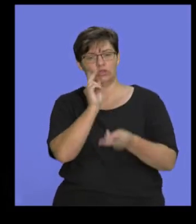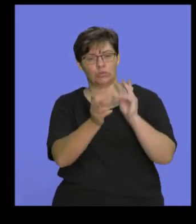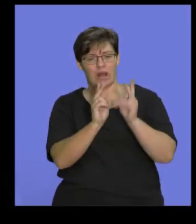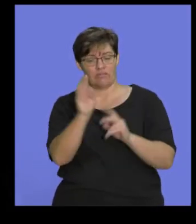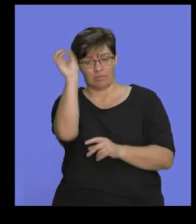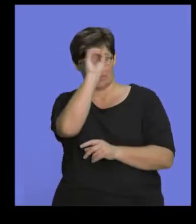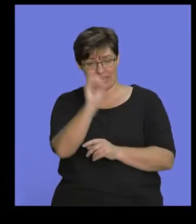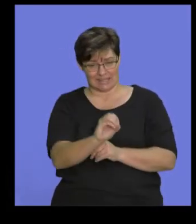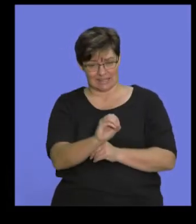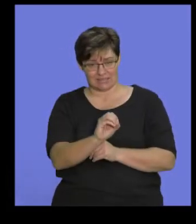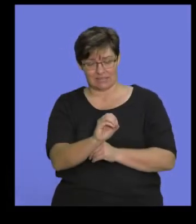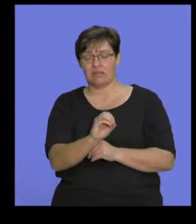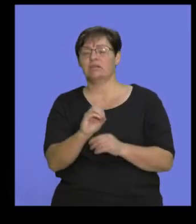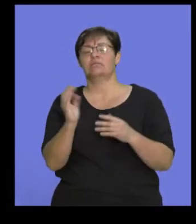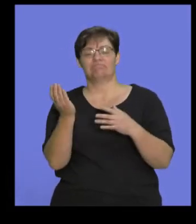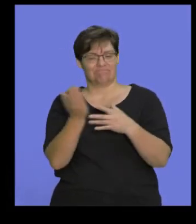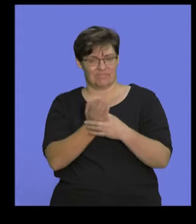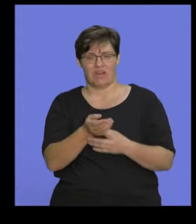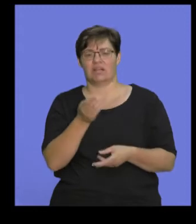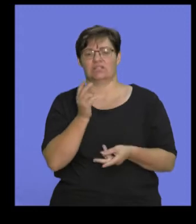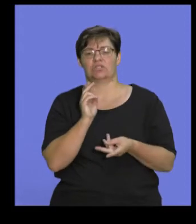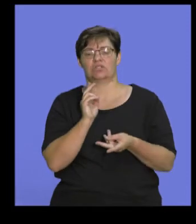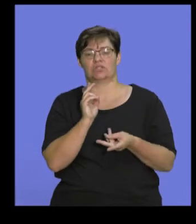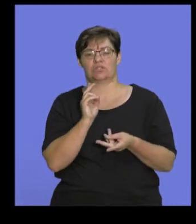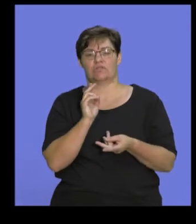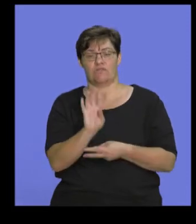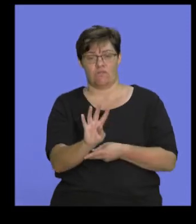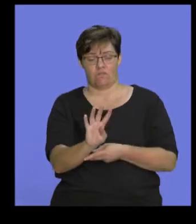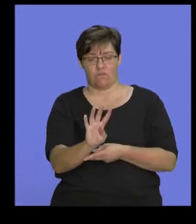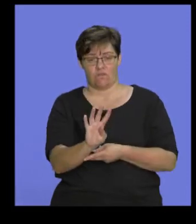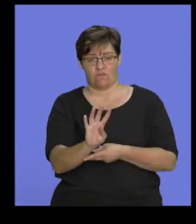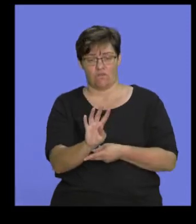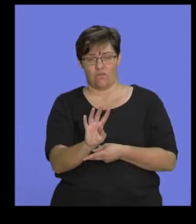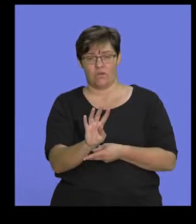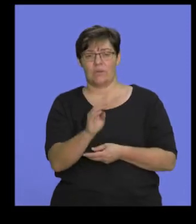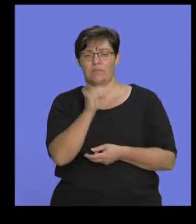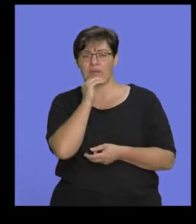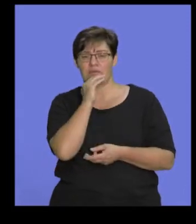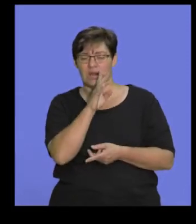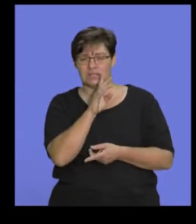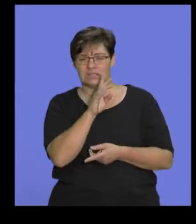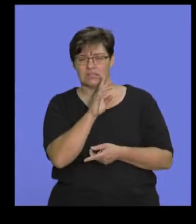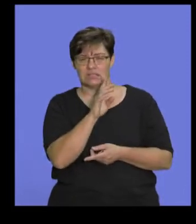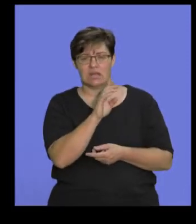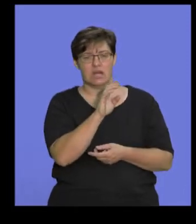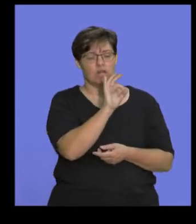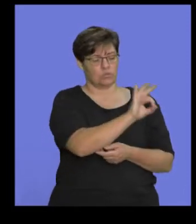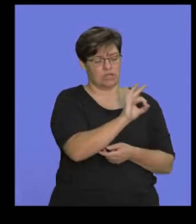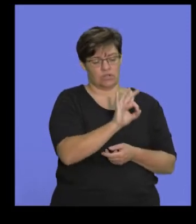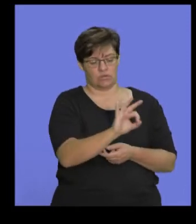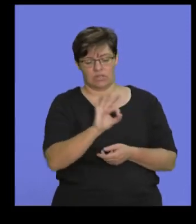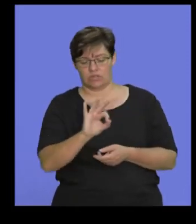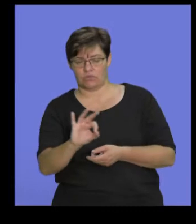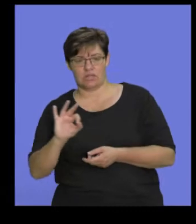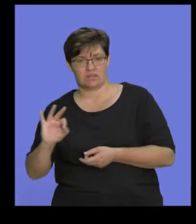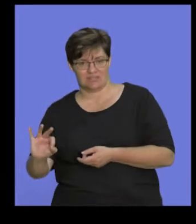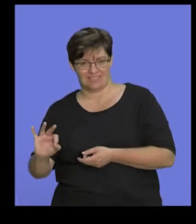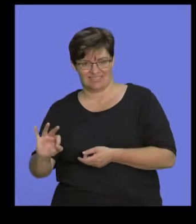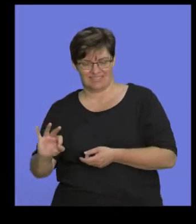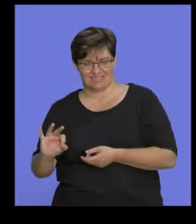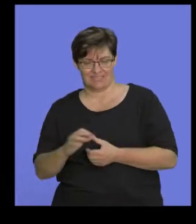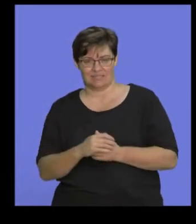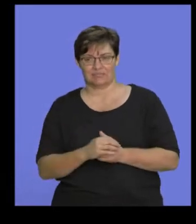the 12% that maybe we're still using as an example by 4, which will give us the 4 parts that we're going to give you